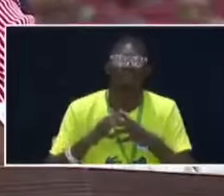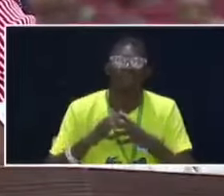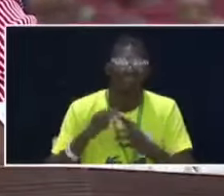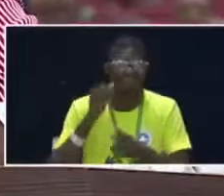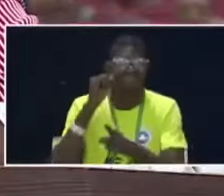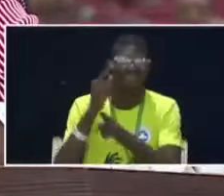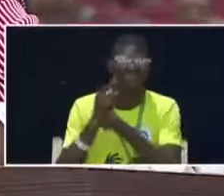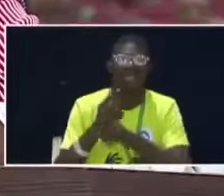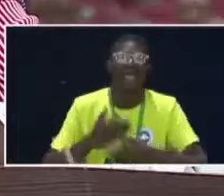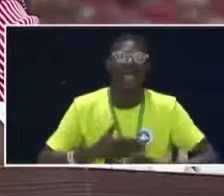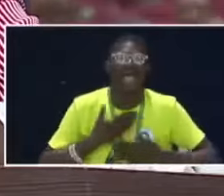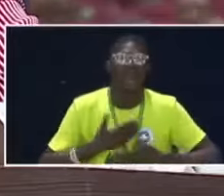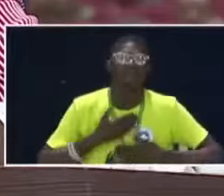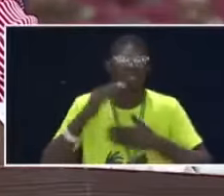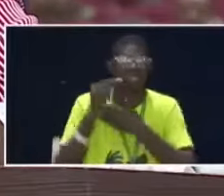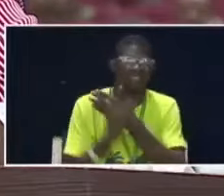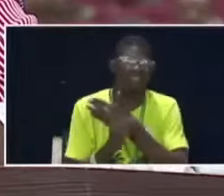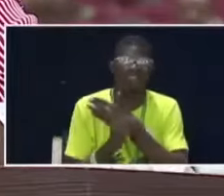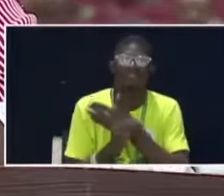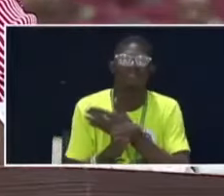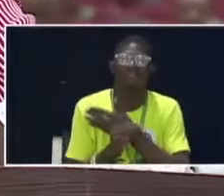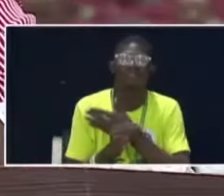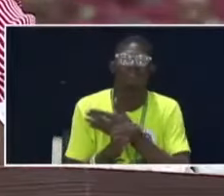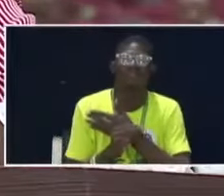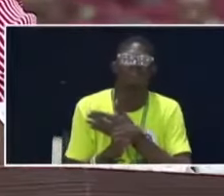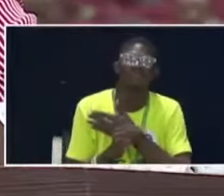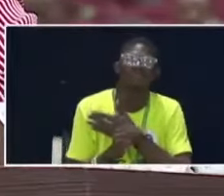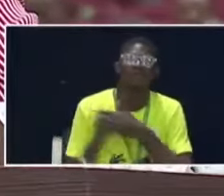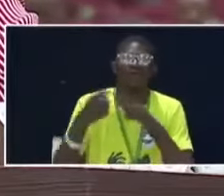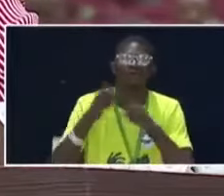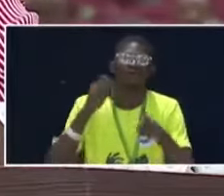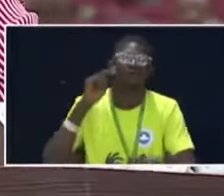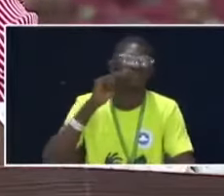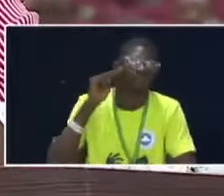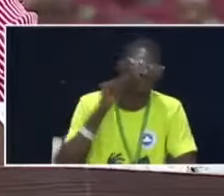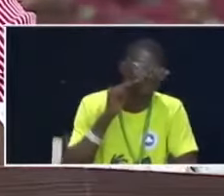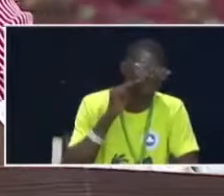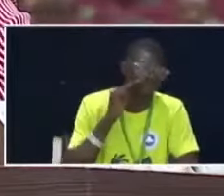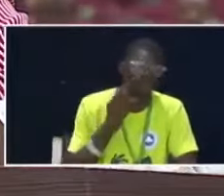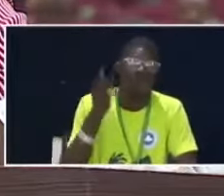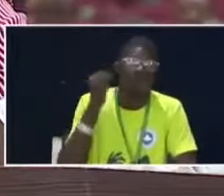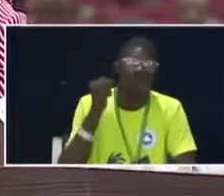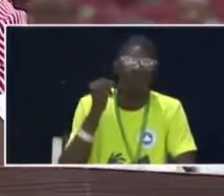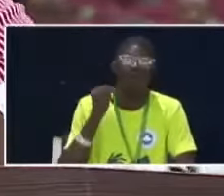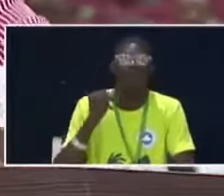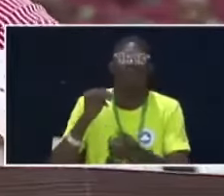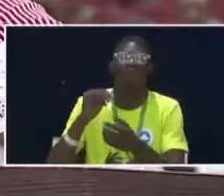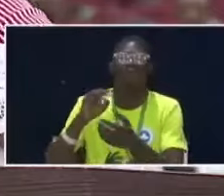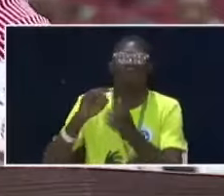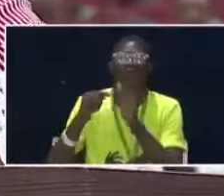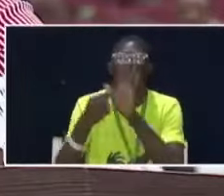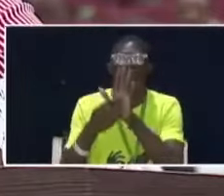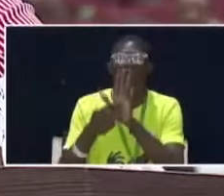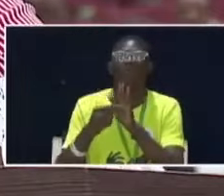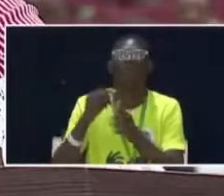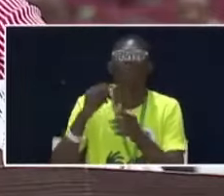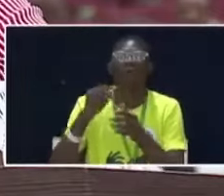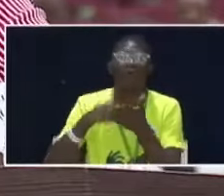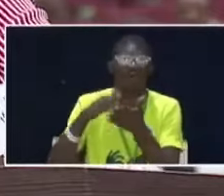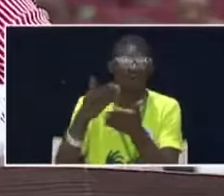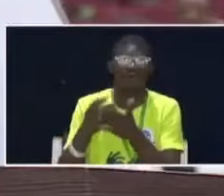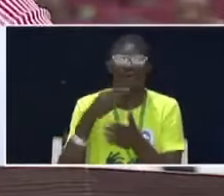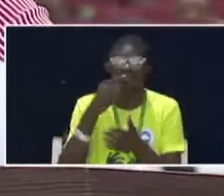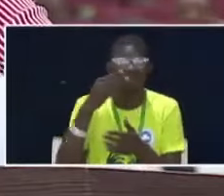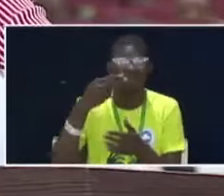Sister Happiness Etienam from Nigeria was confirmed HIV positive in